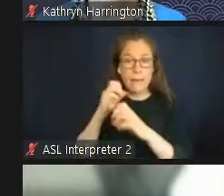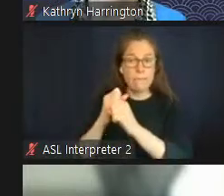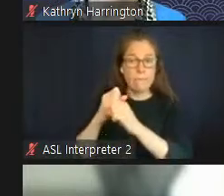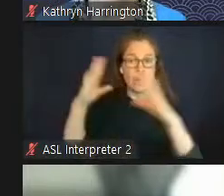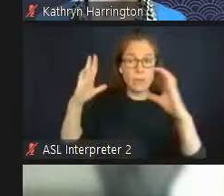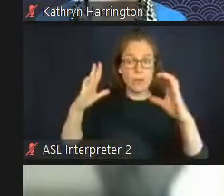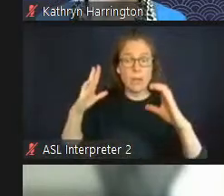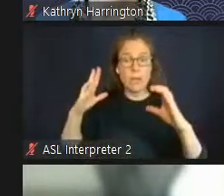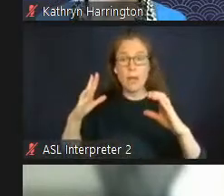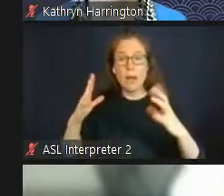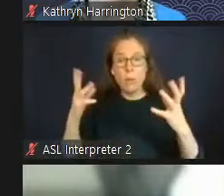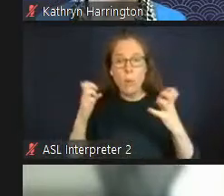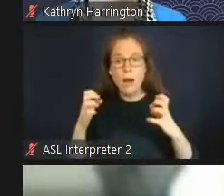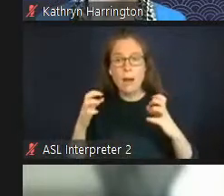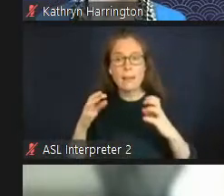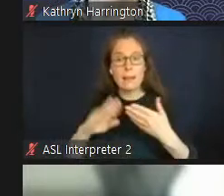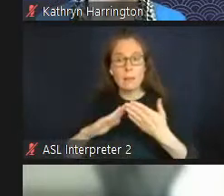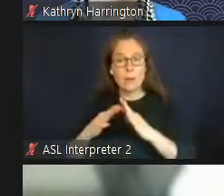connected community.